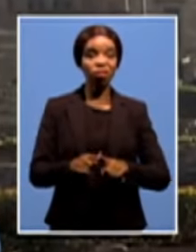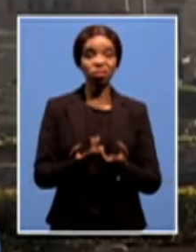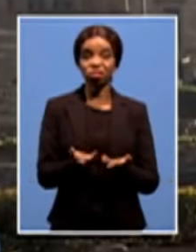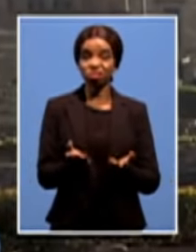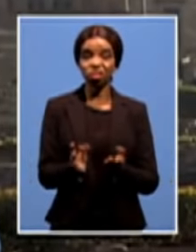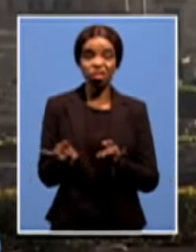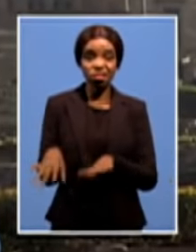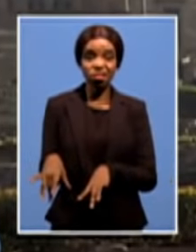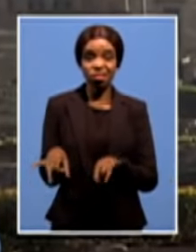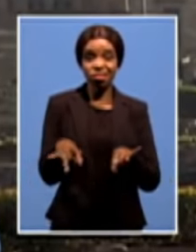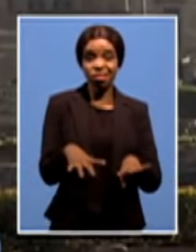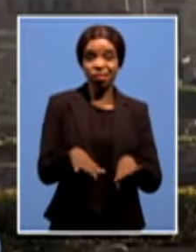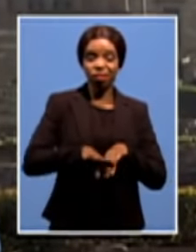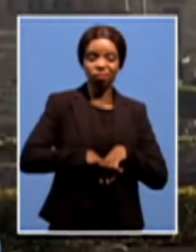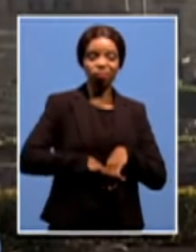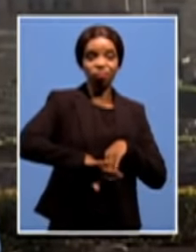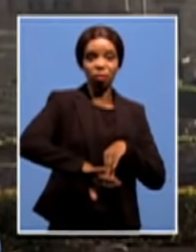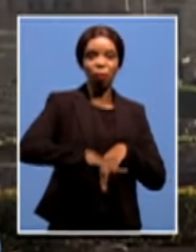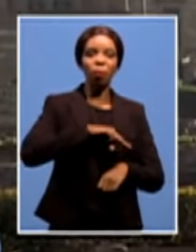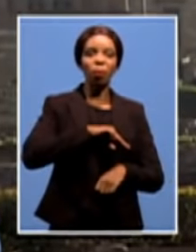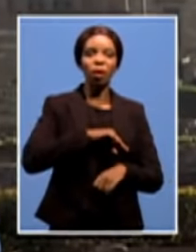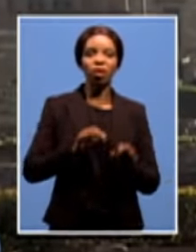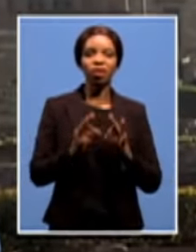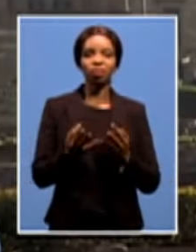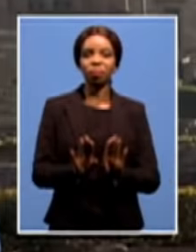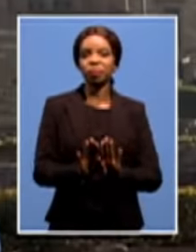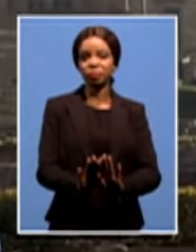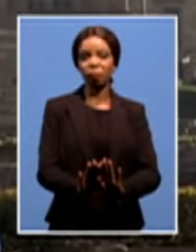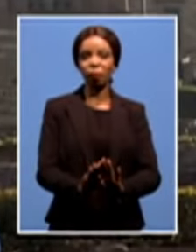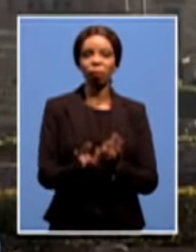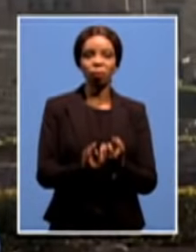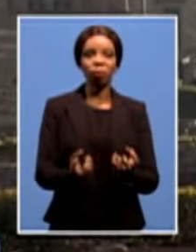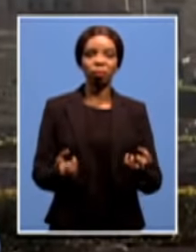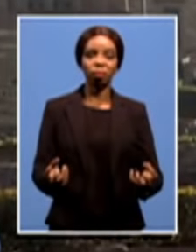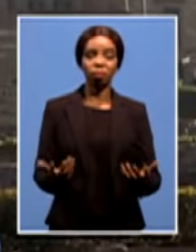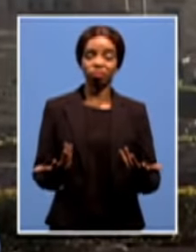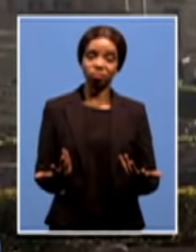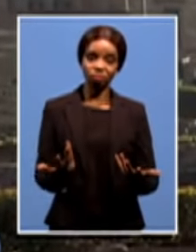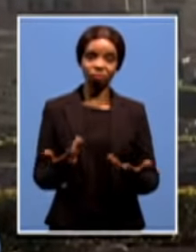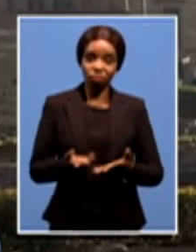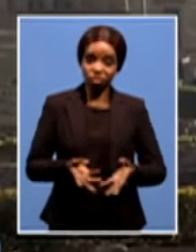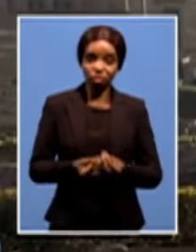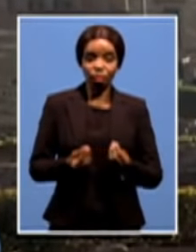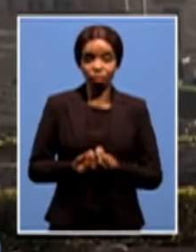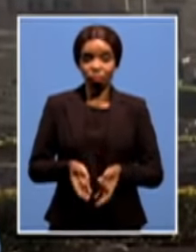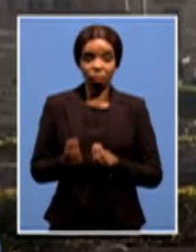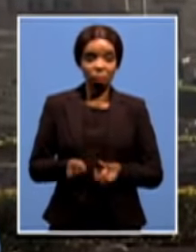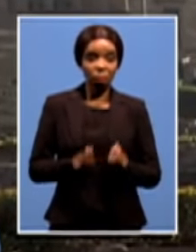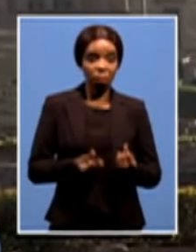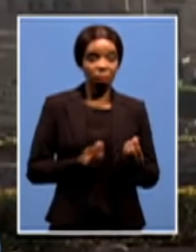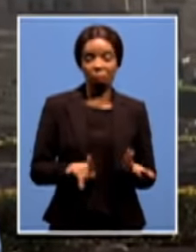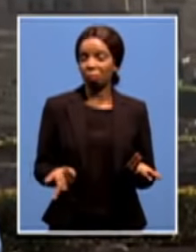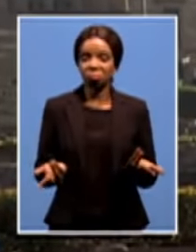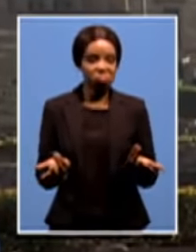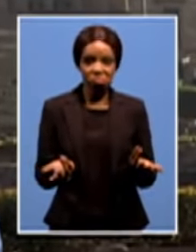that suffer because they come from poor communities where you don't have these centers. I mean, the